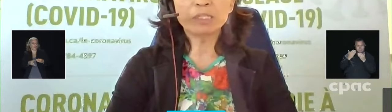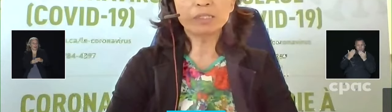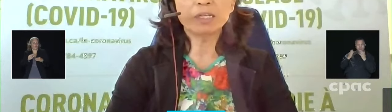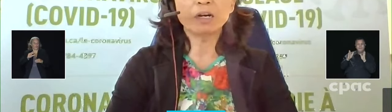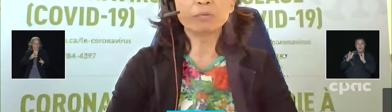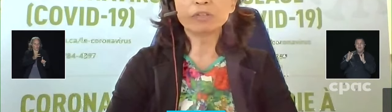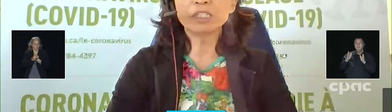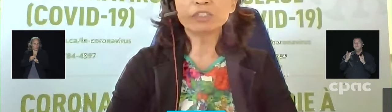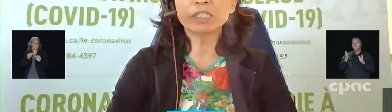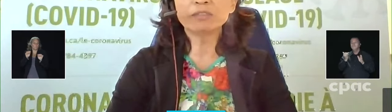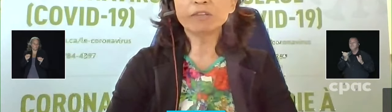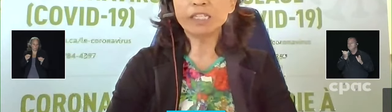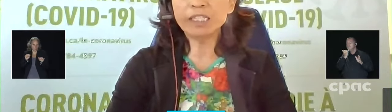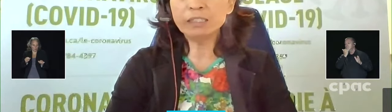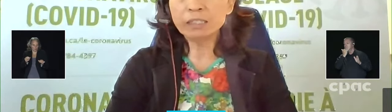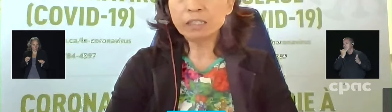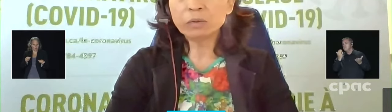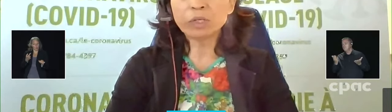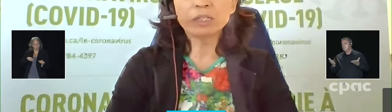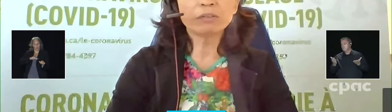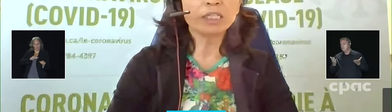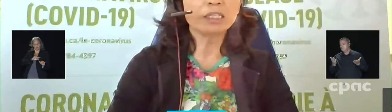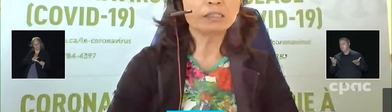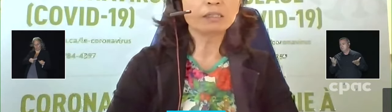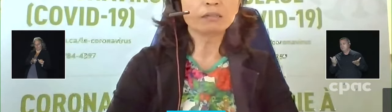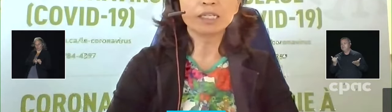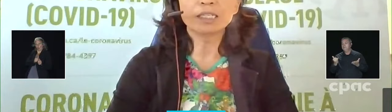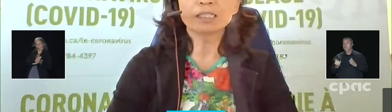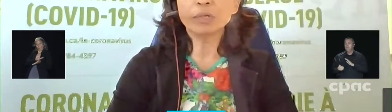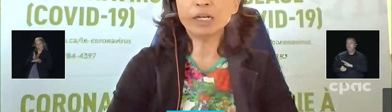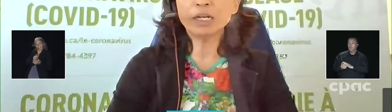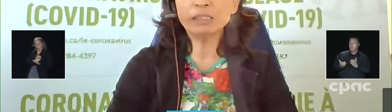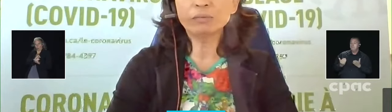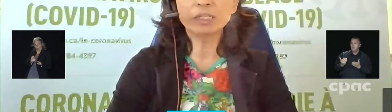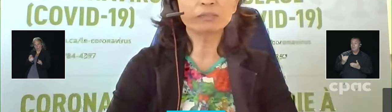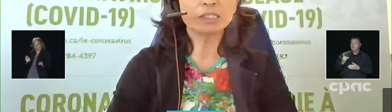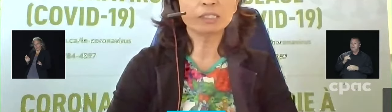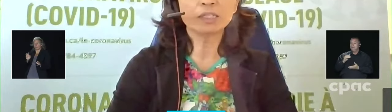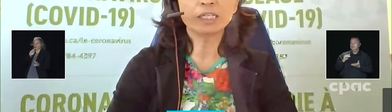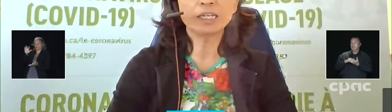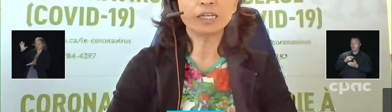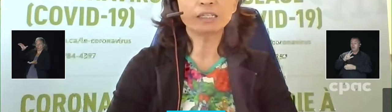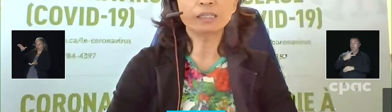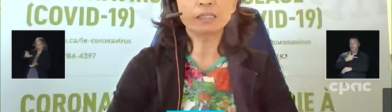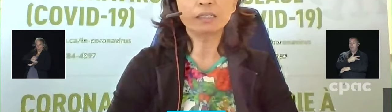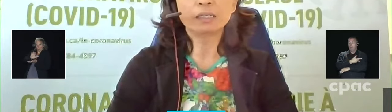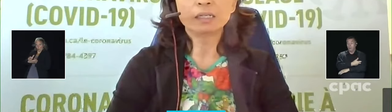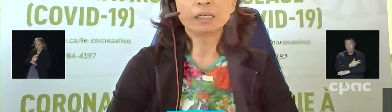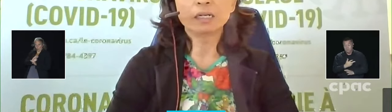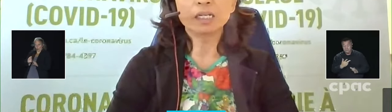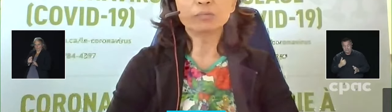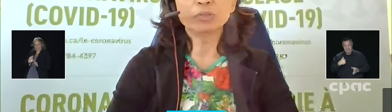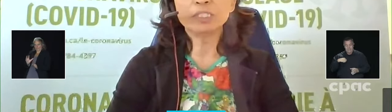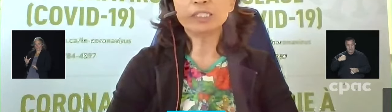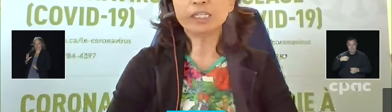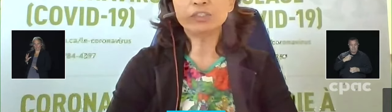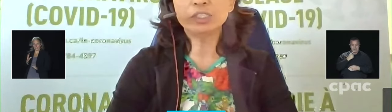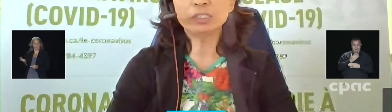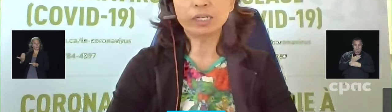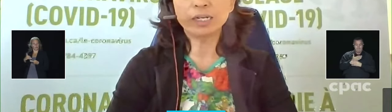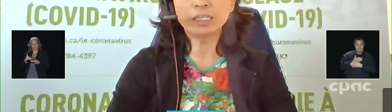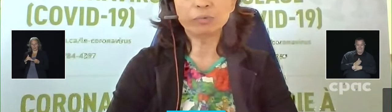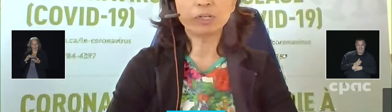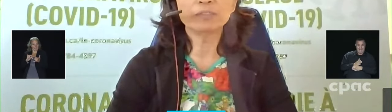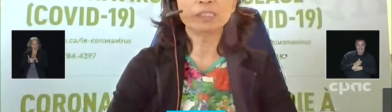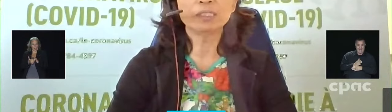we're getting operationally ready, whether it is looking at supplies, whether it's looking at the